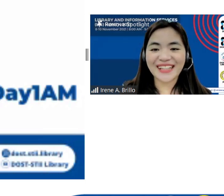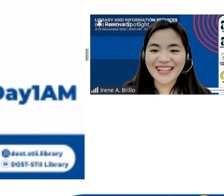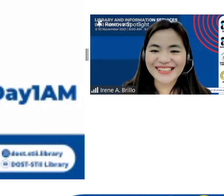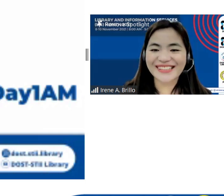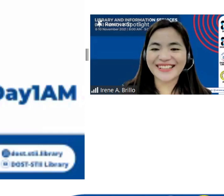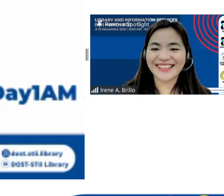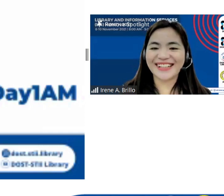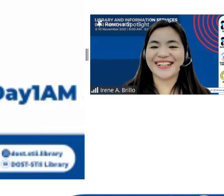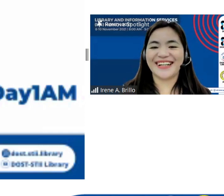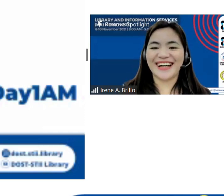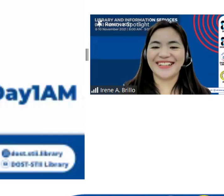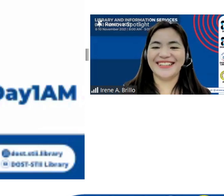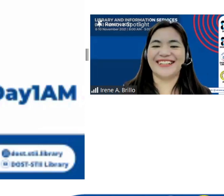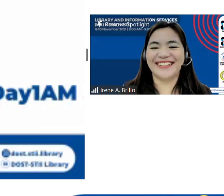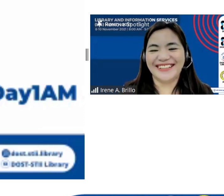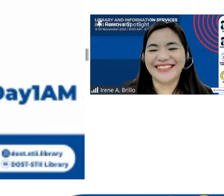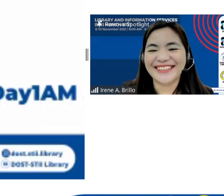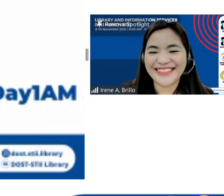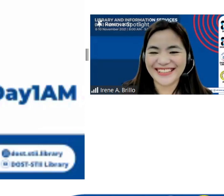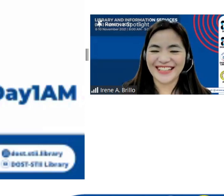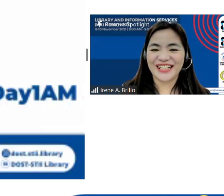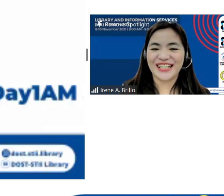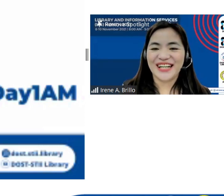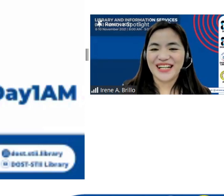From Taguig City, ayan.